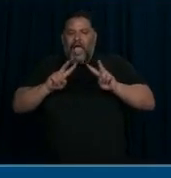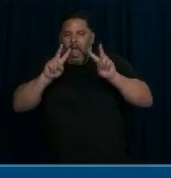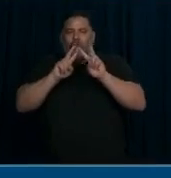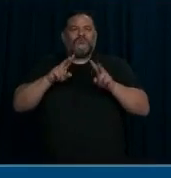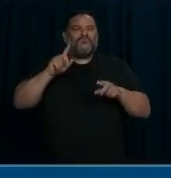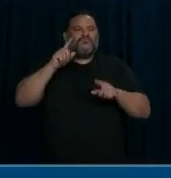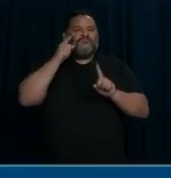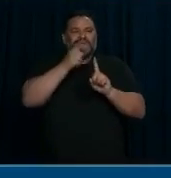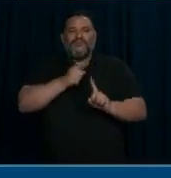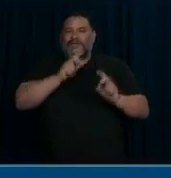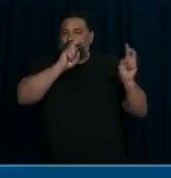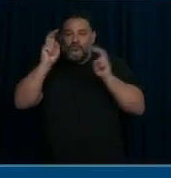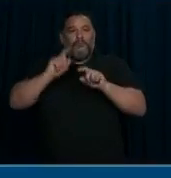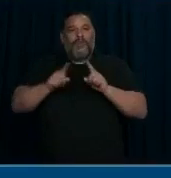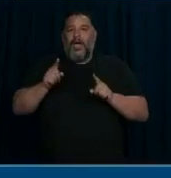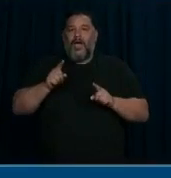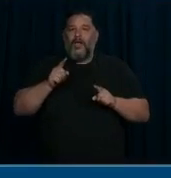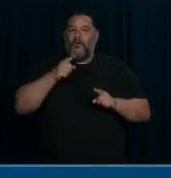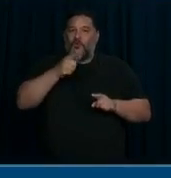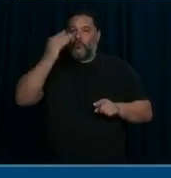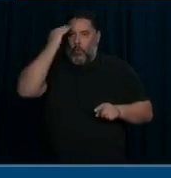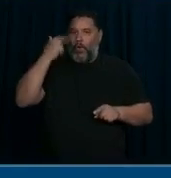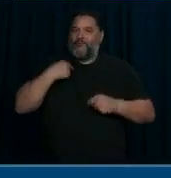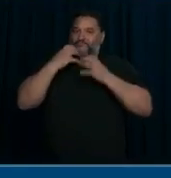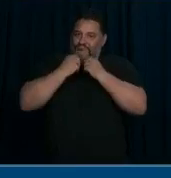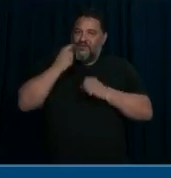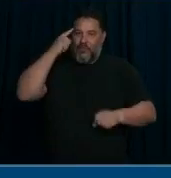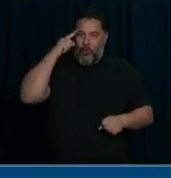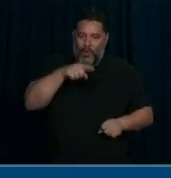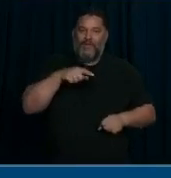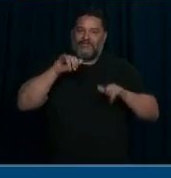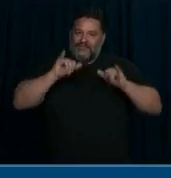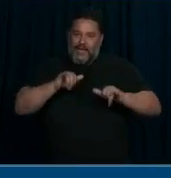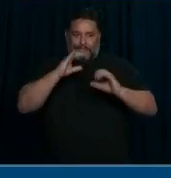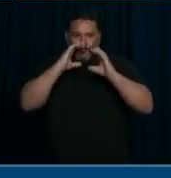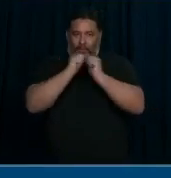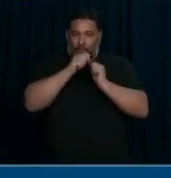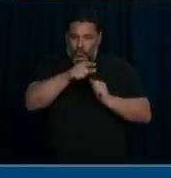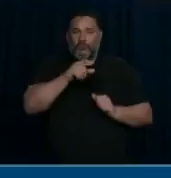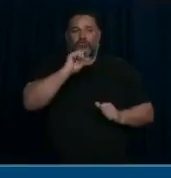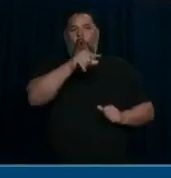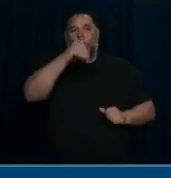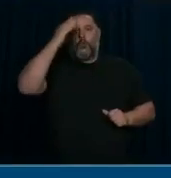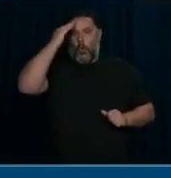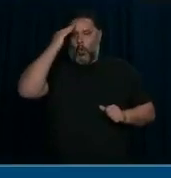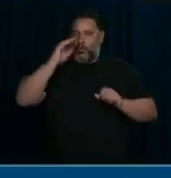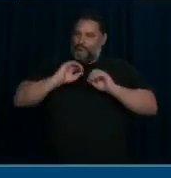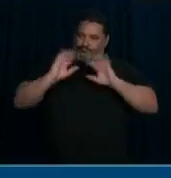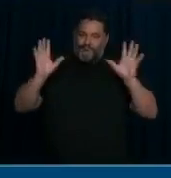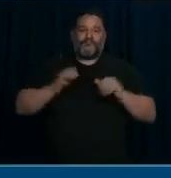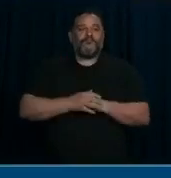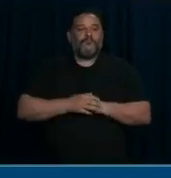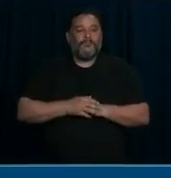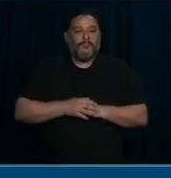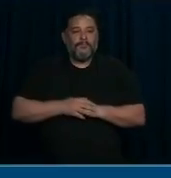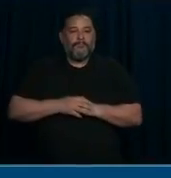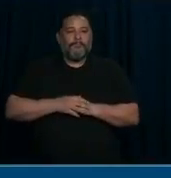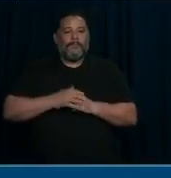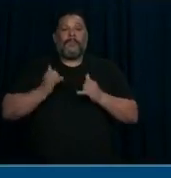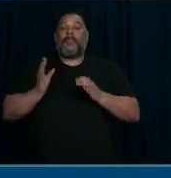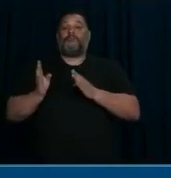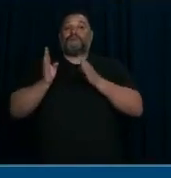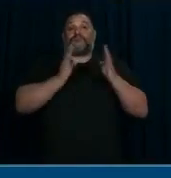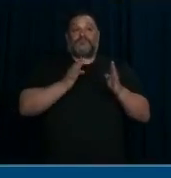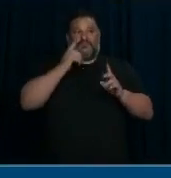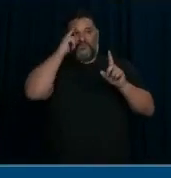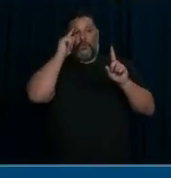doubt that I care for you, and I'm going to make sure that I stay in communication with you so you know how. Mr. Crimmer, very brief follow-up just for you. Are you saying